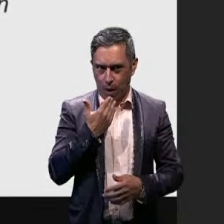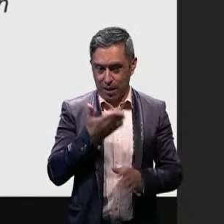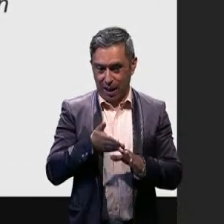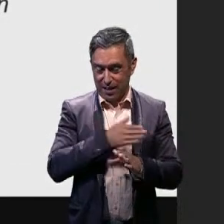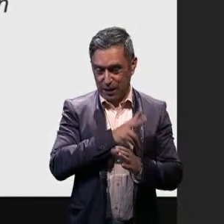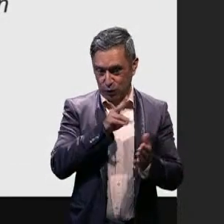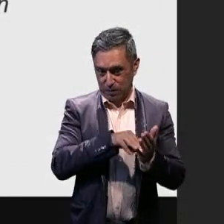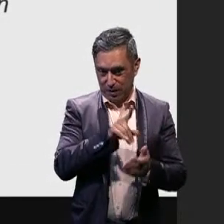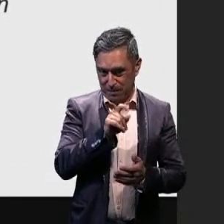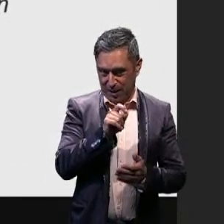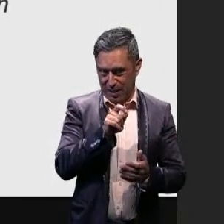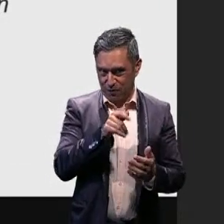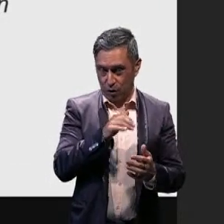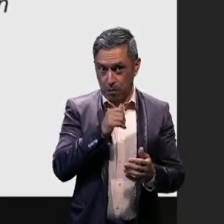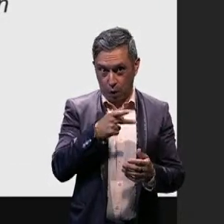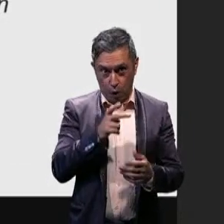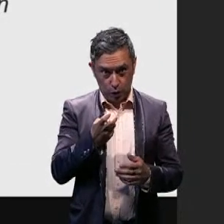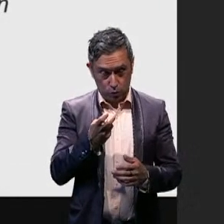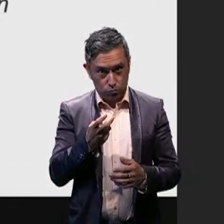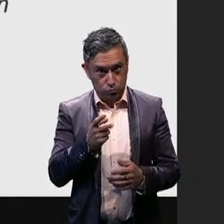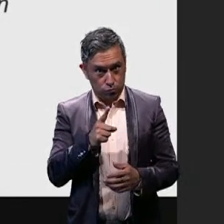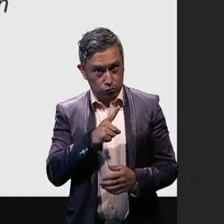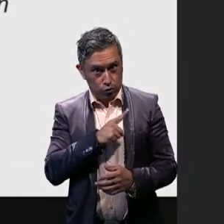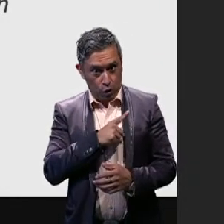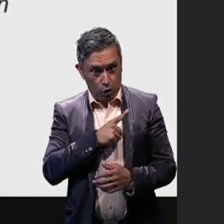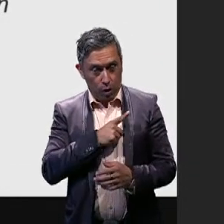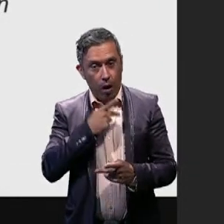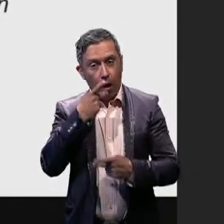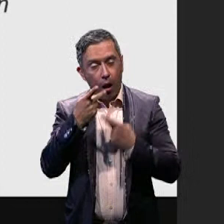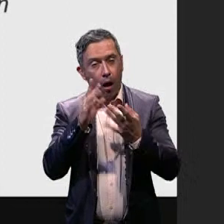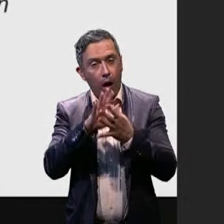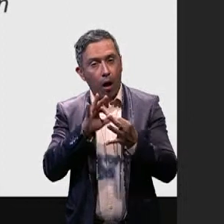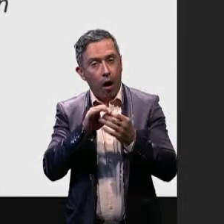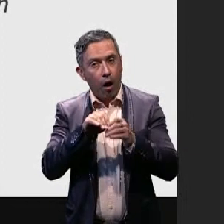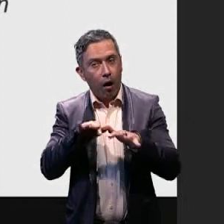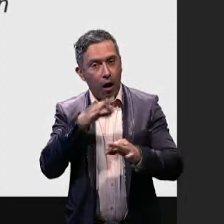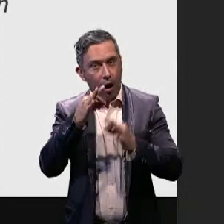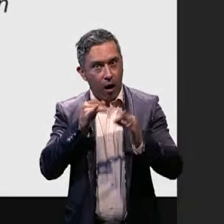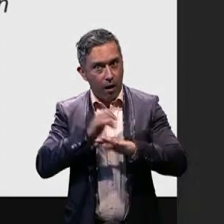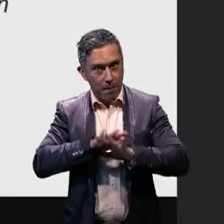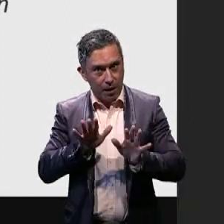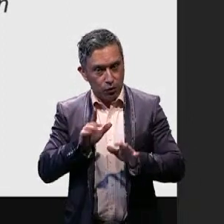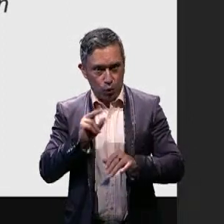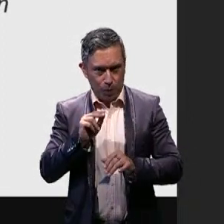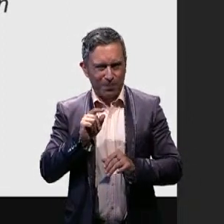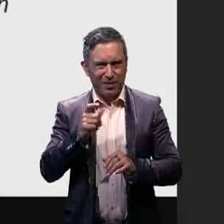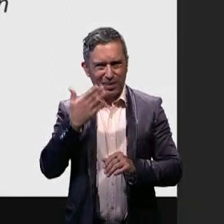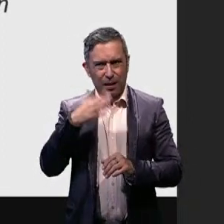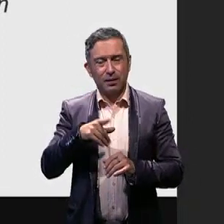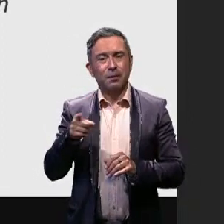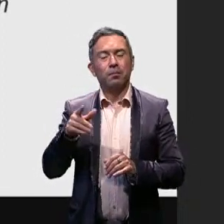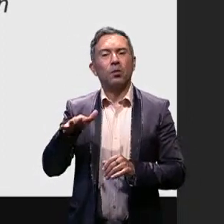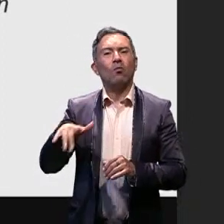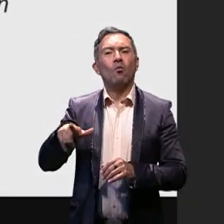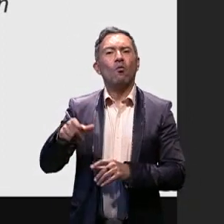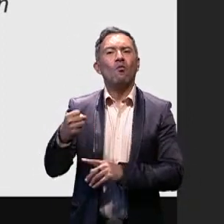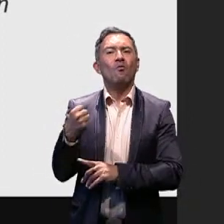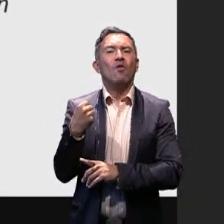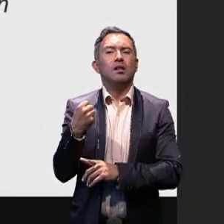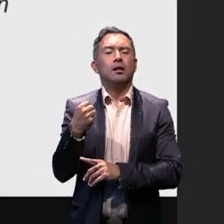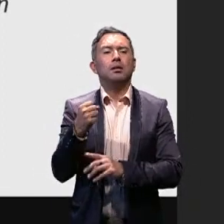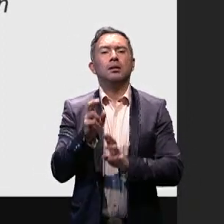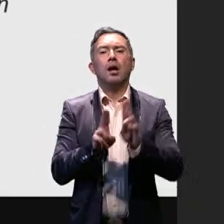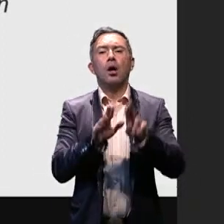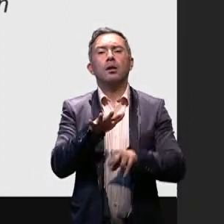these anti-democratic forces, both domestically, are being bolstered by foreign adversaries with the